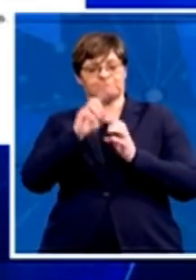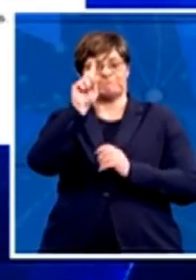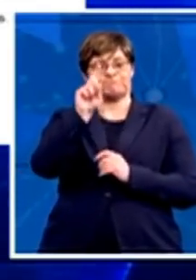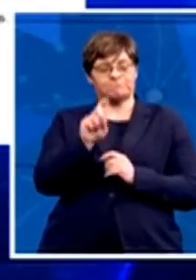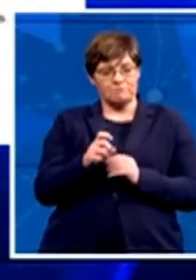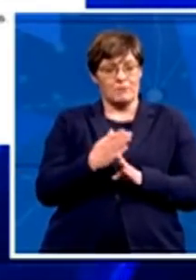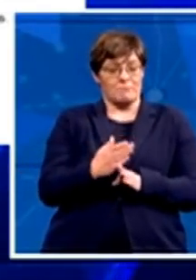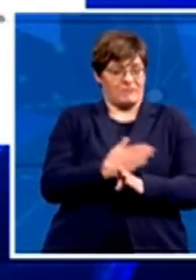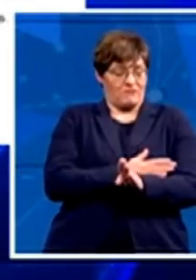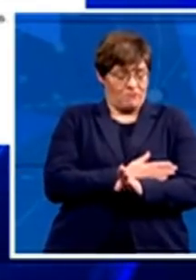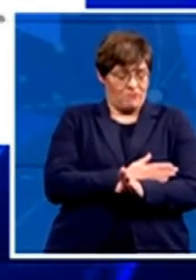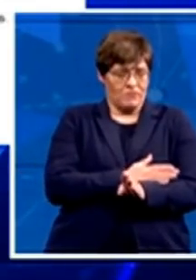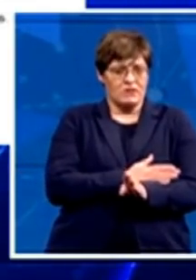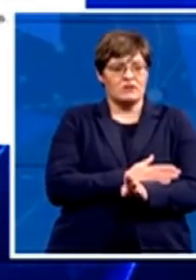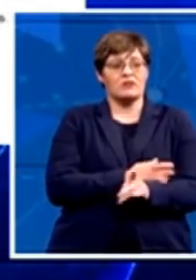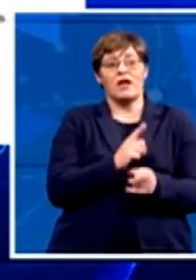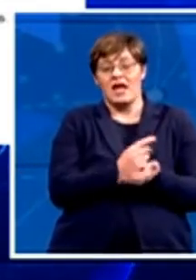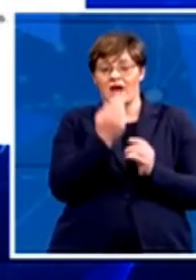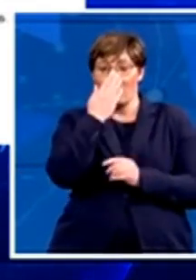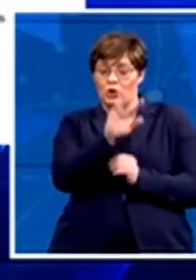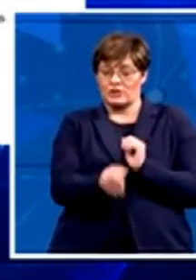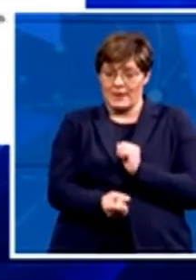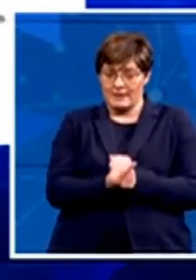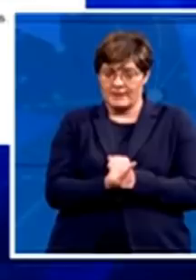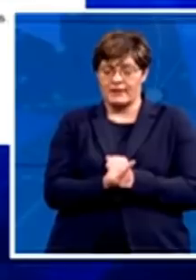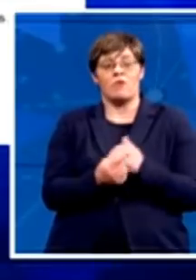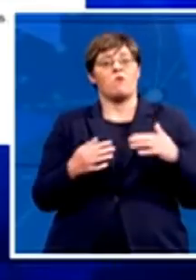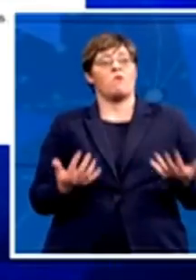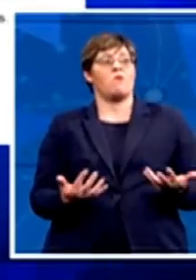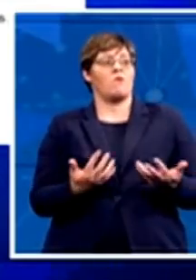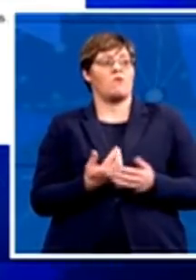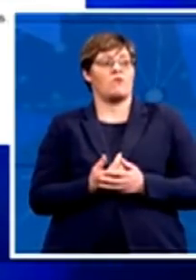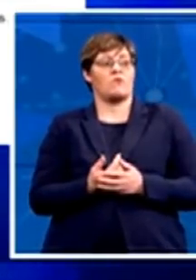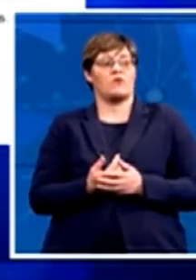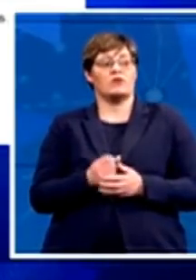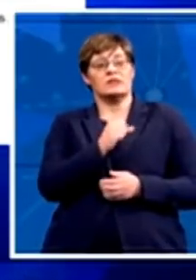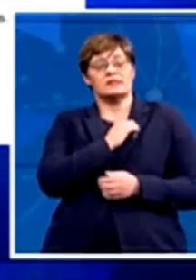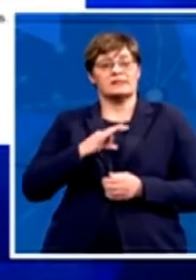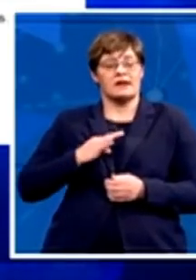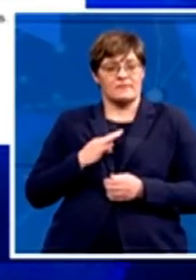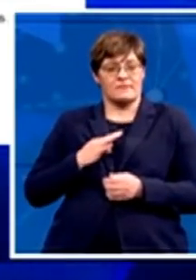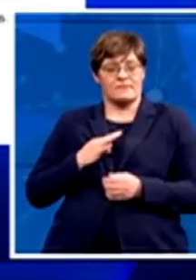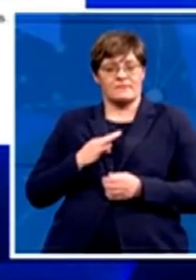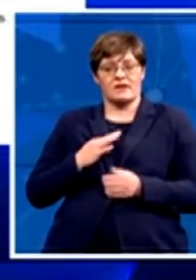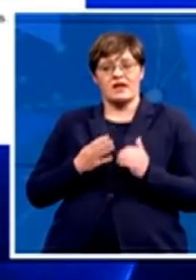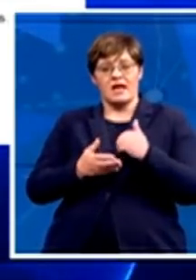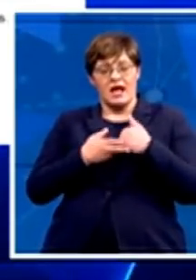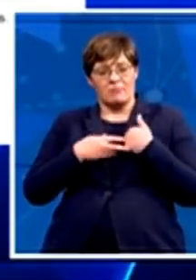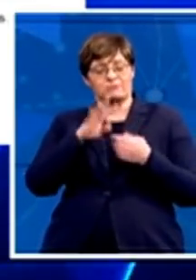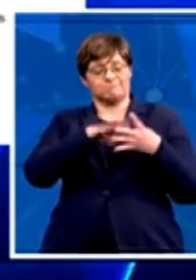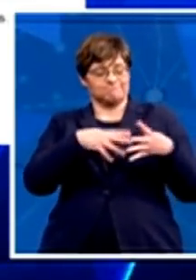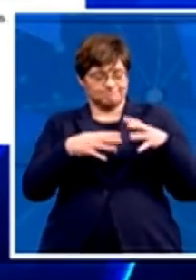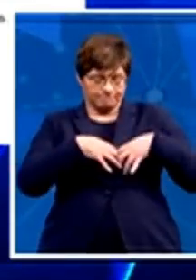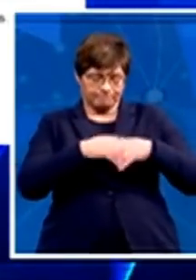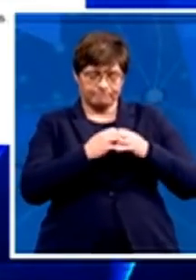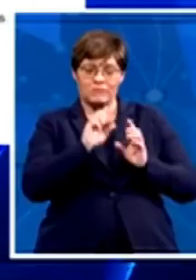is taken, or even the approach where staff assist with the formulation of questions, there's no reason why these